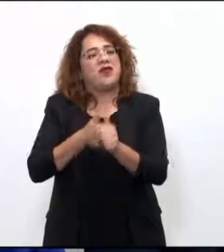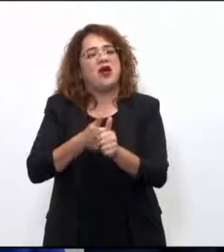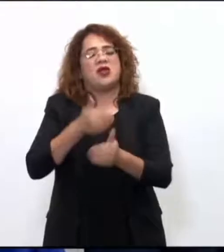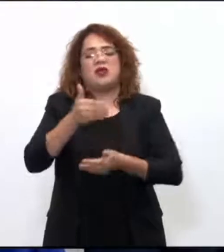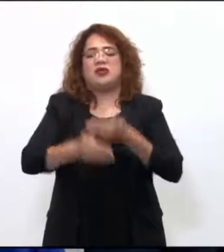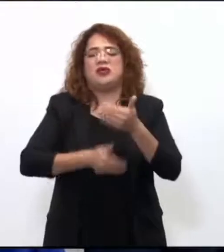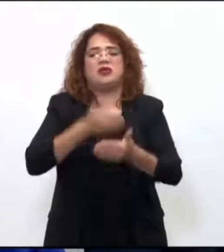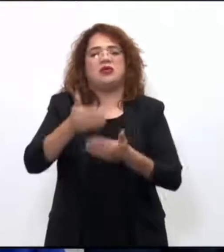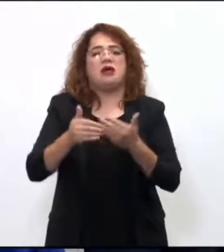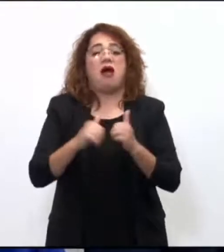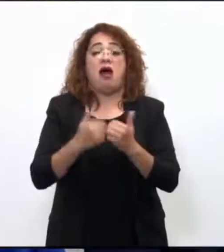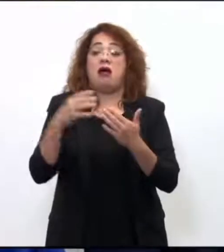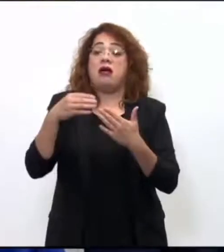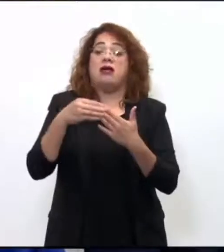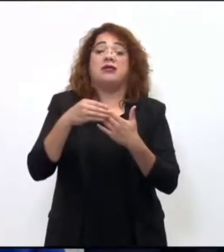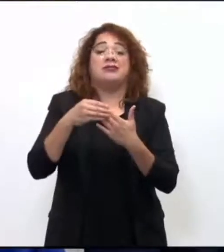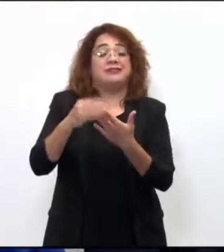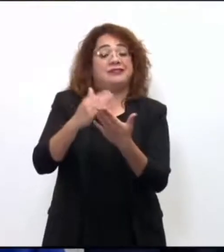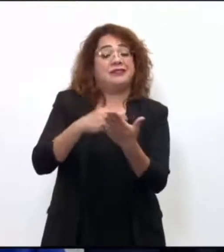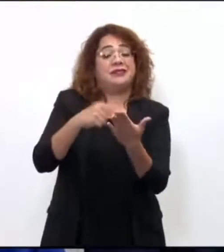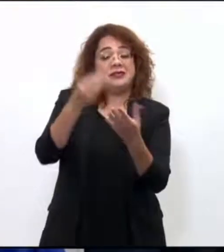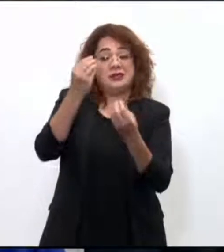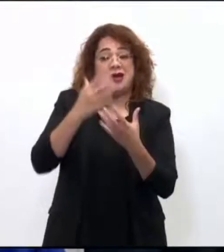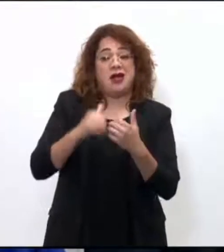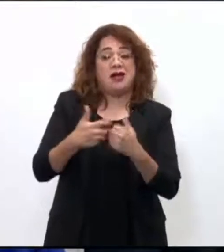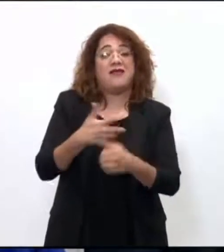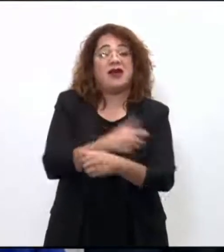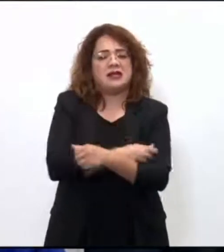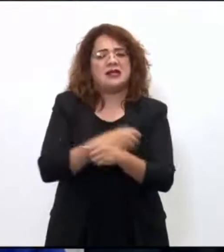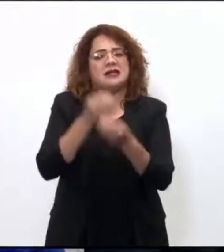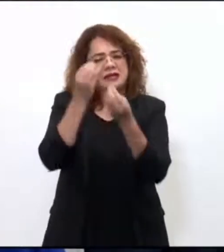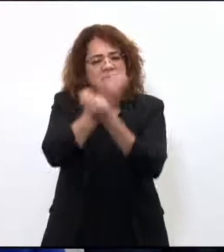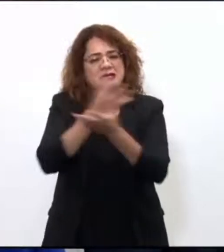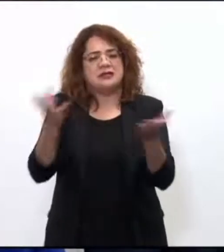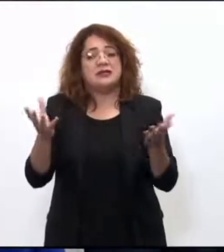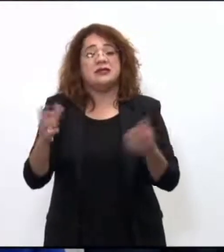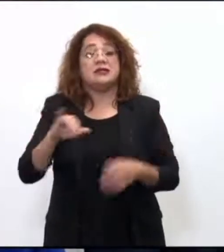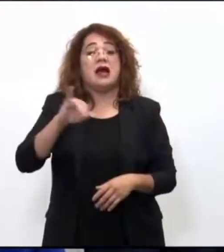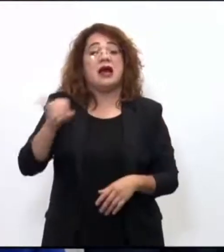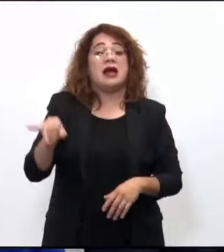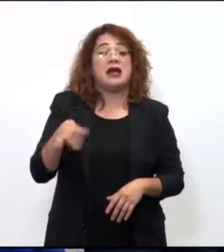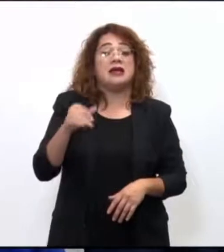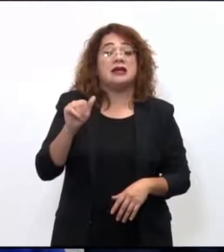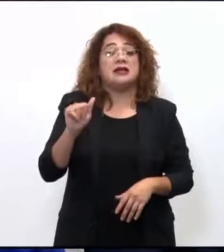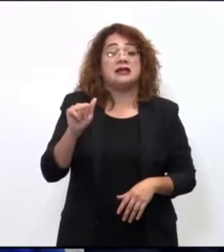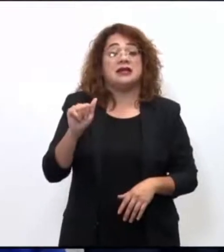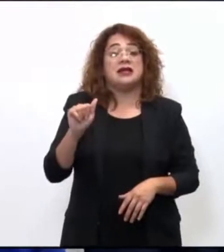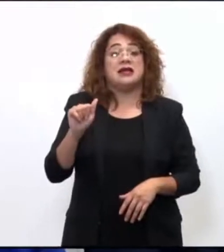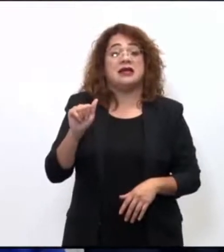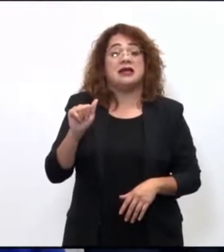you. Next question comes from Jason at the Long Beach Post. Go ahead, Jason, unmute and ask your question.